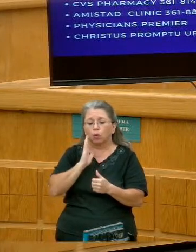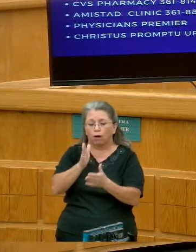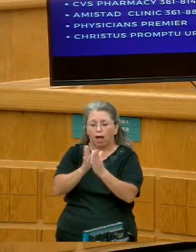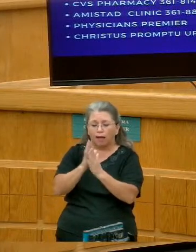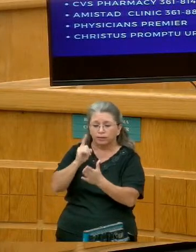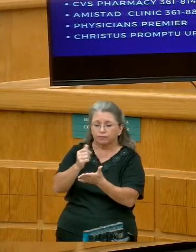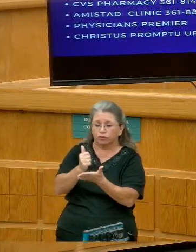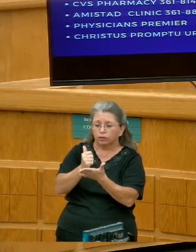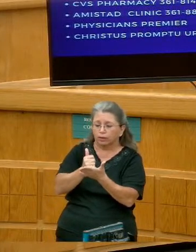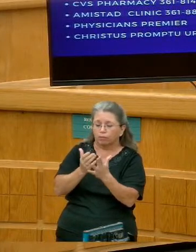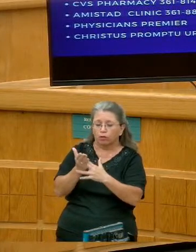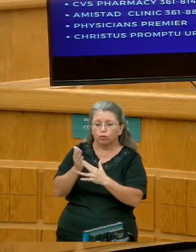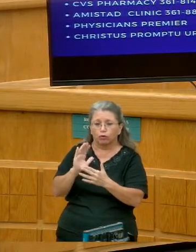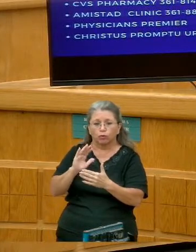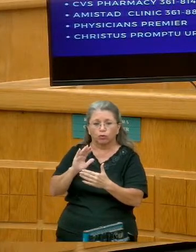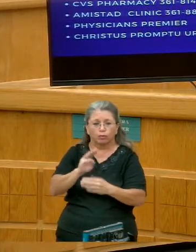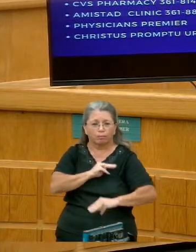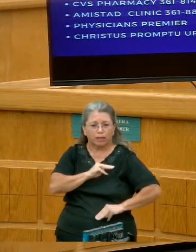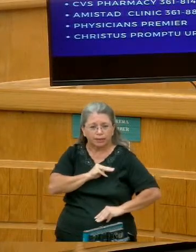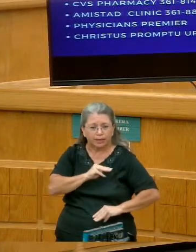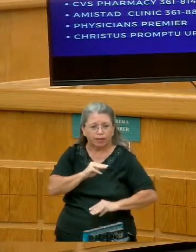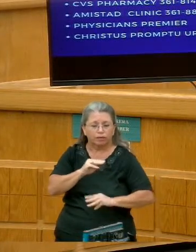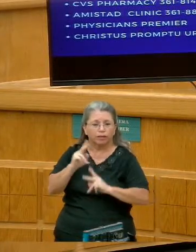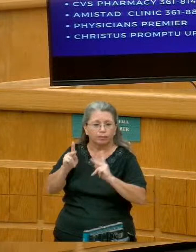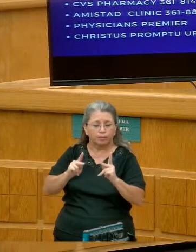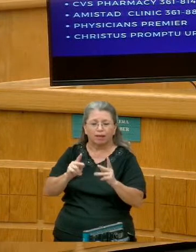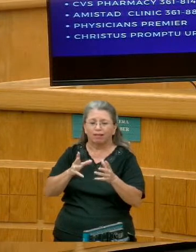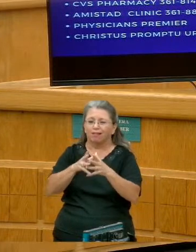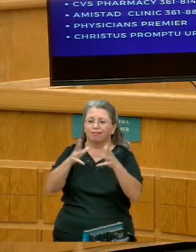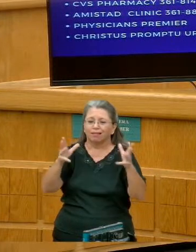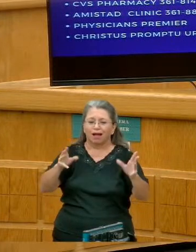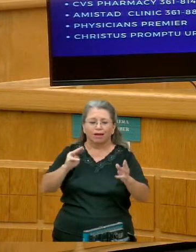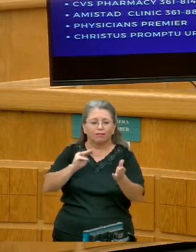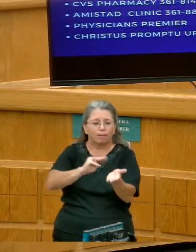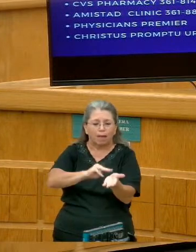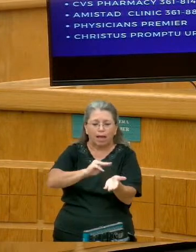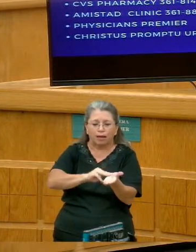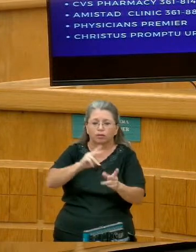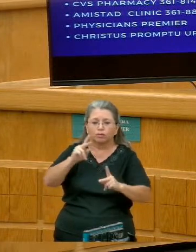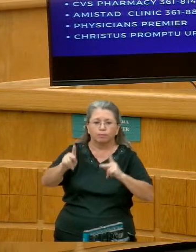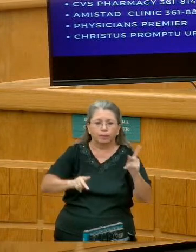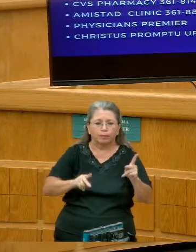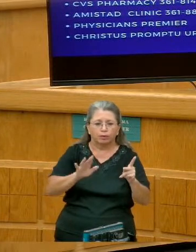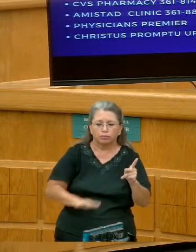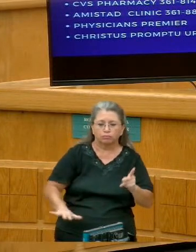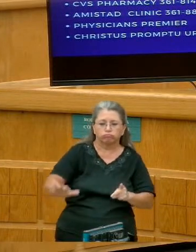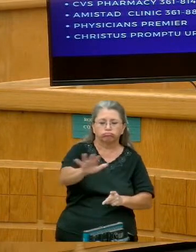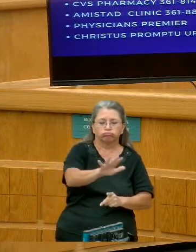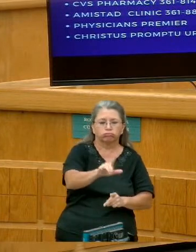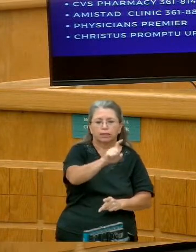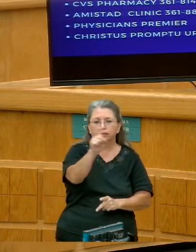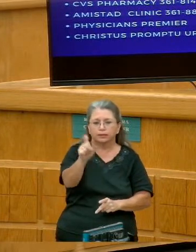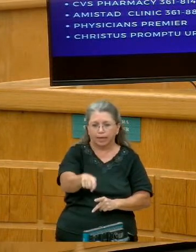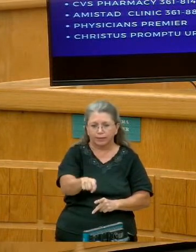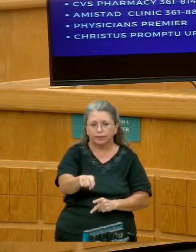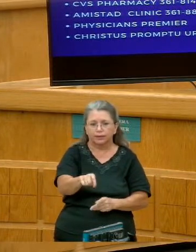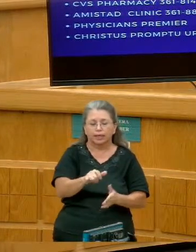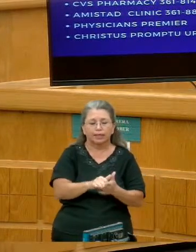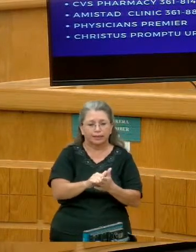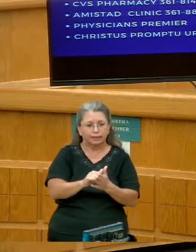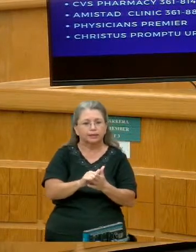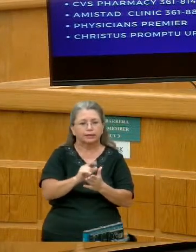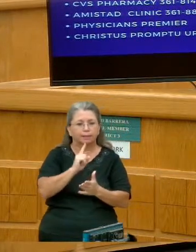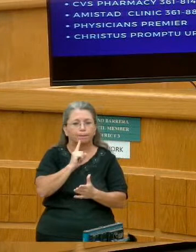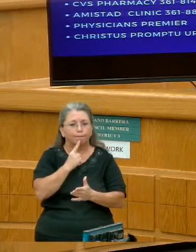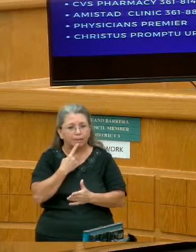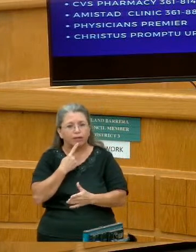are being deployed. There are lots of medical field personnel in the state of Texas, and this is a major disaster,